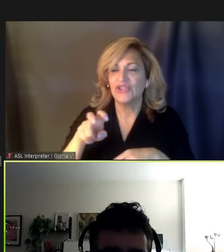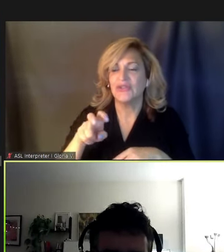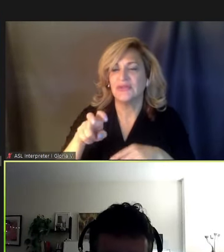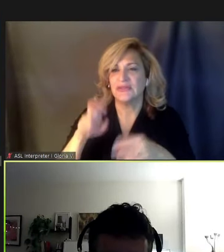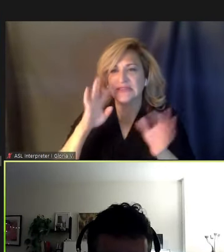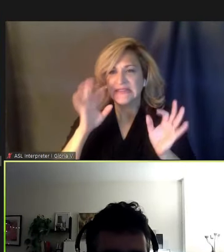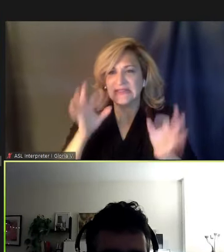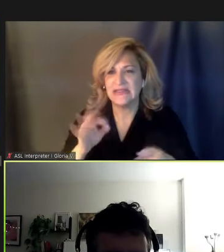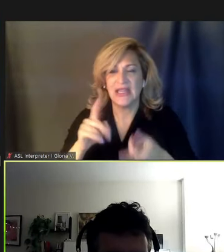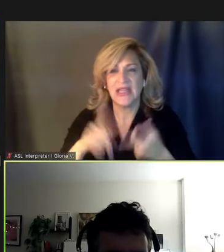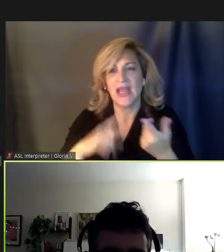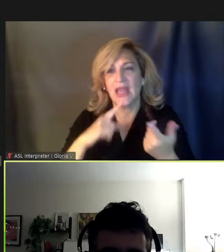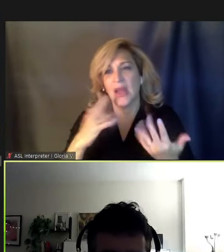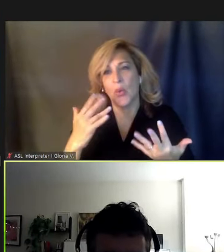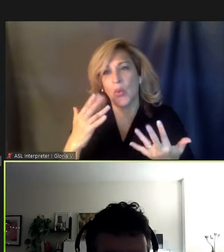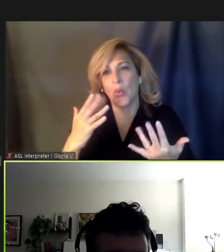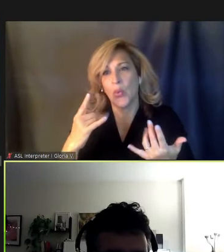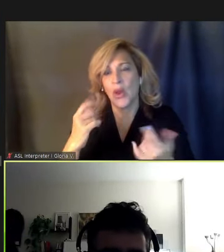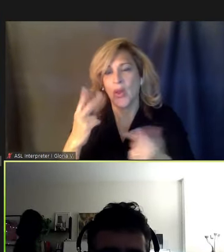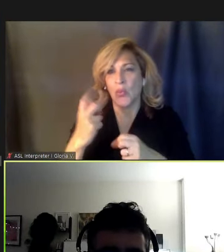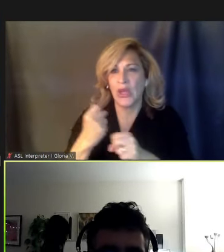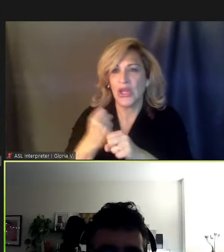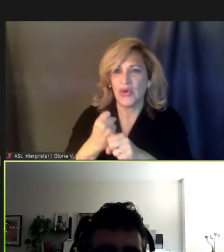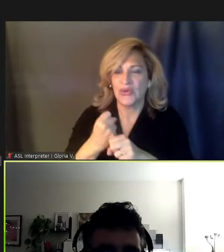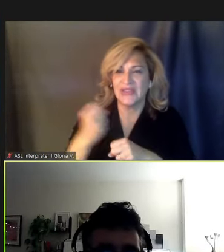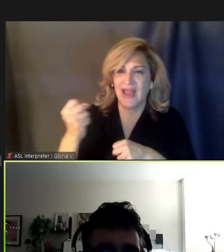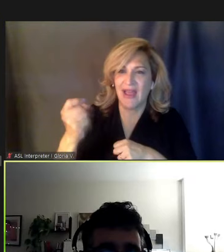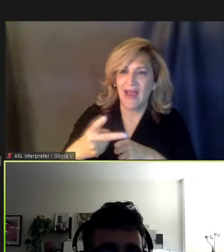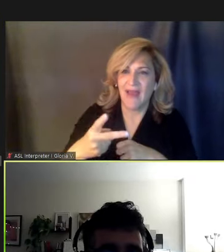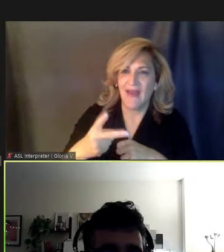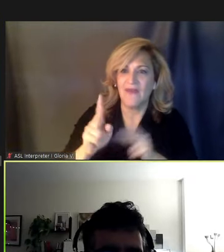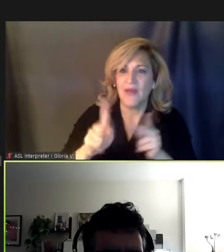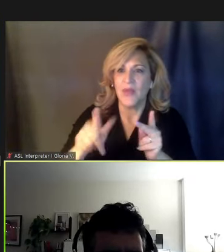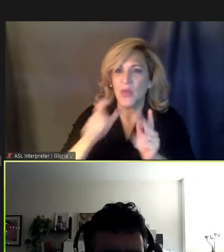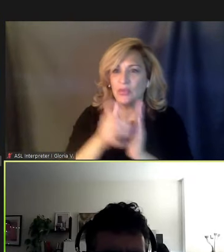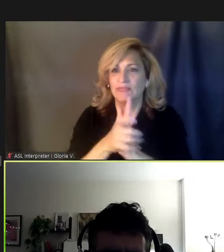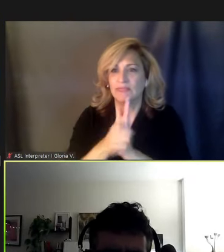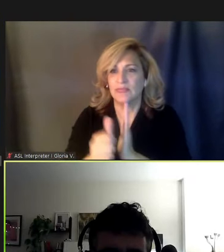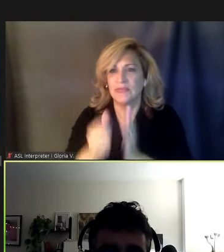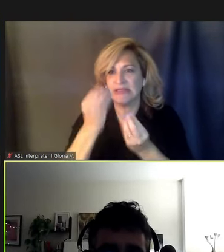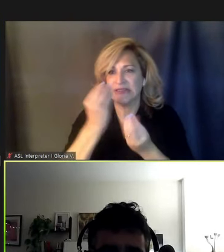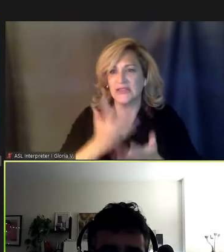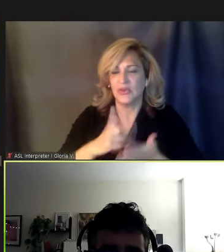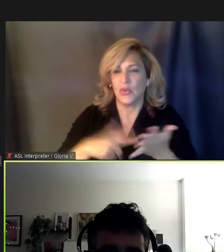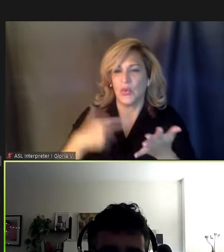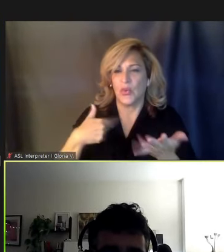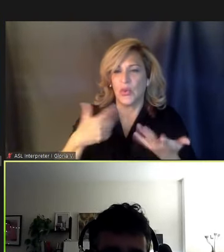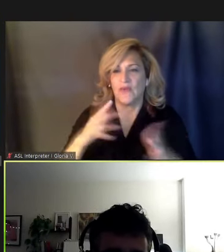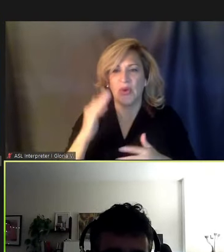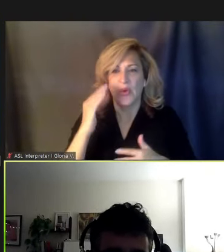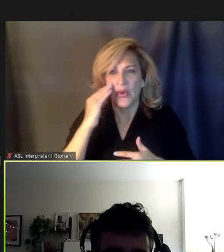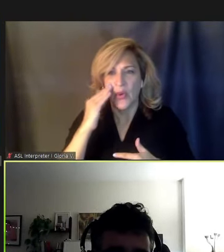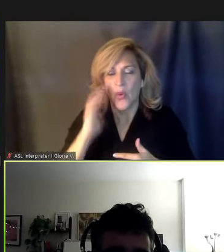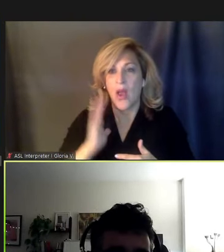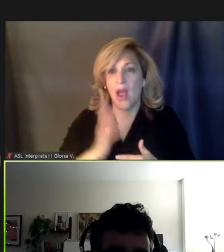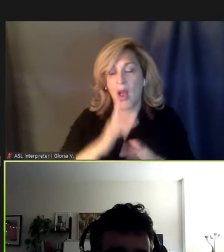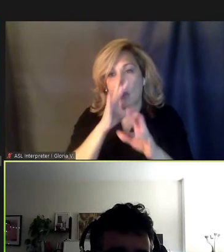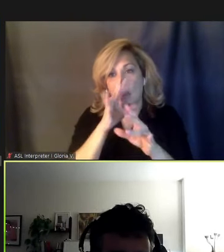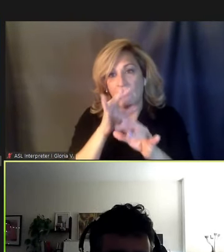half for statistical models and experts to tell us what we already know. Our love affair with cars is killing